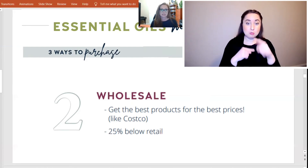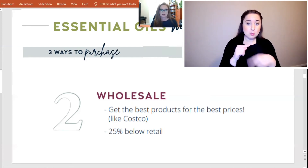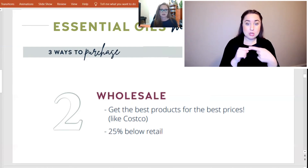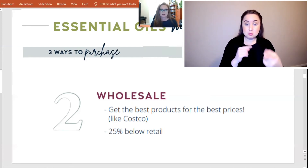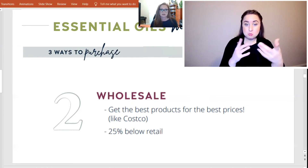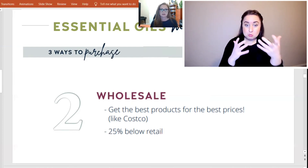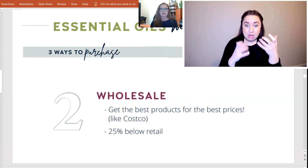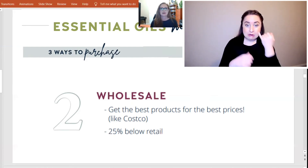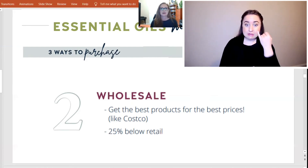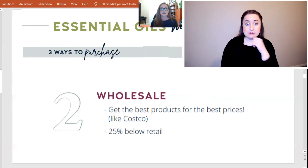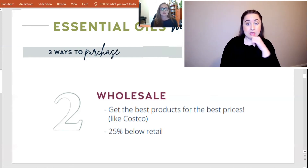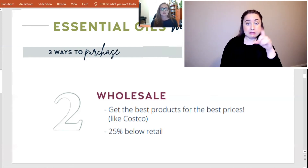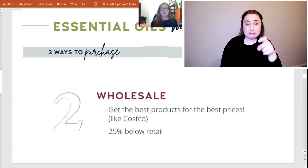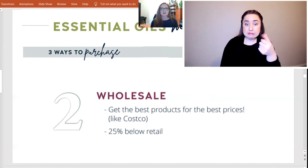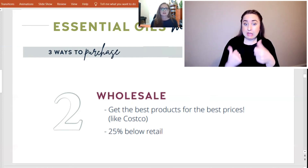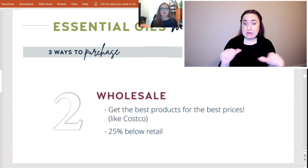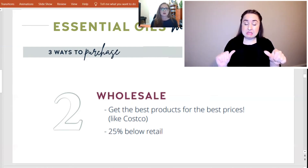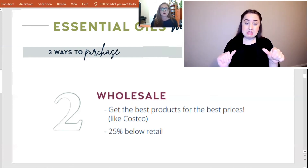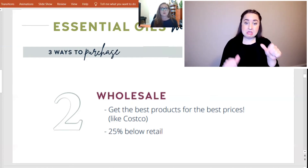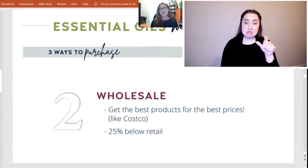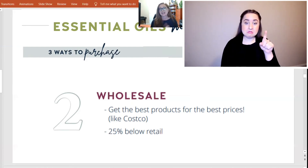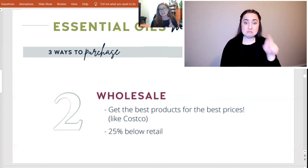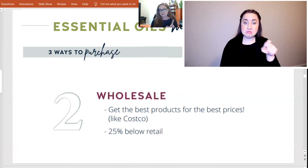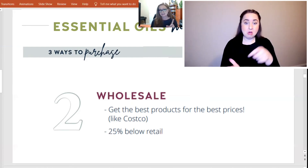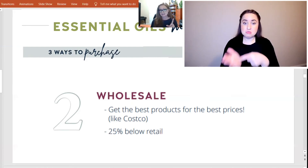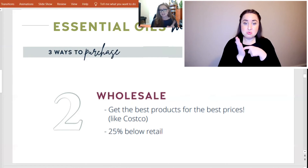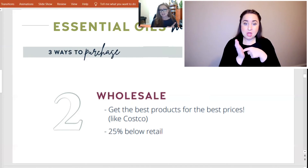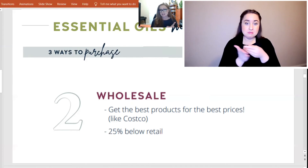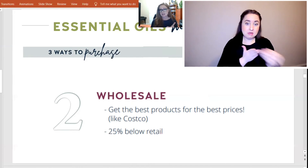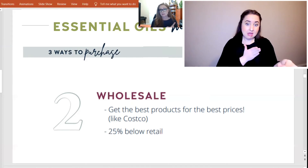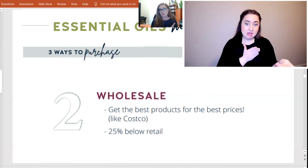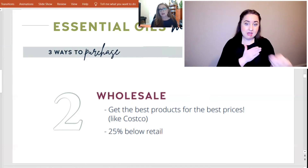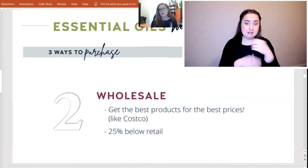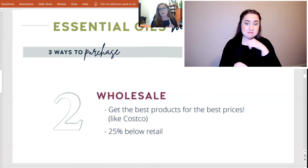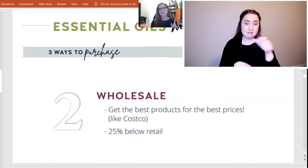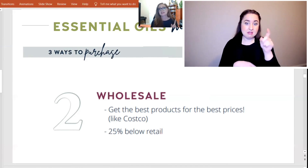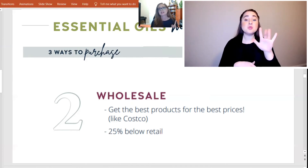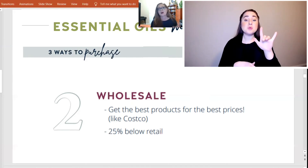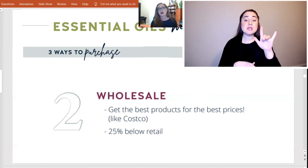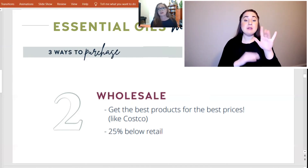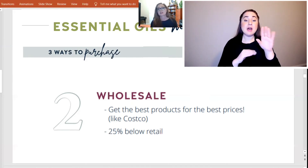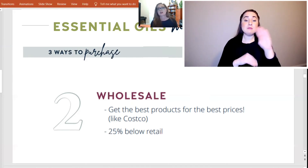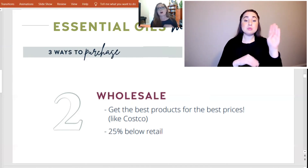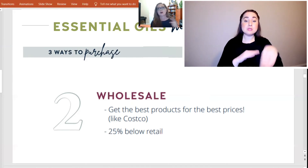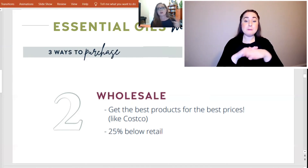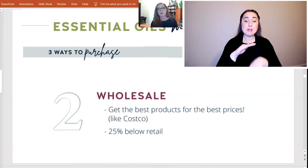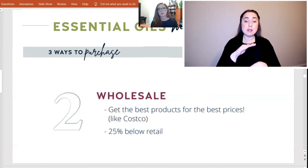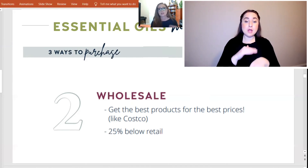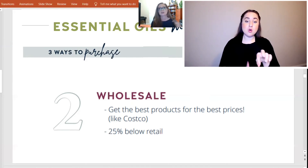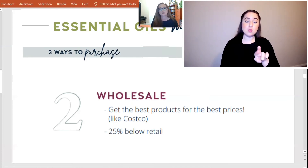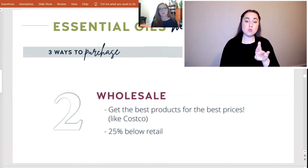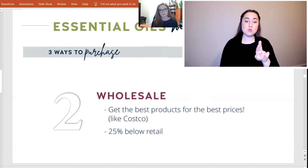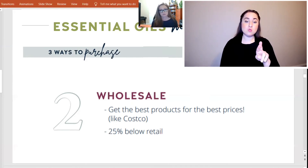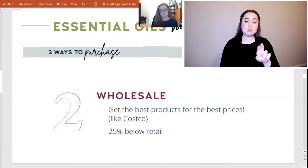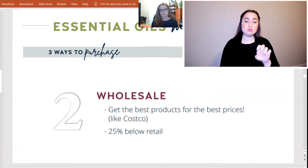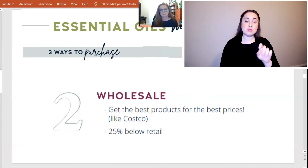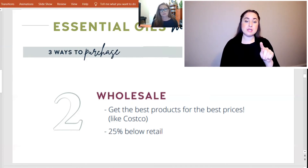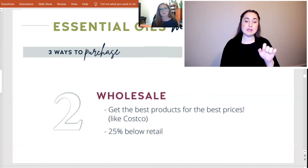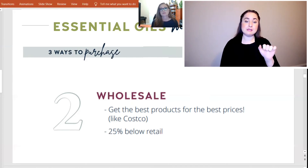retail. So and it's key to point out that does not auto renew.